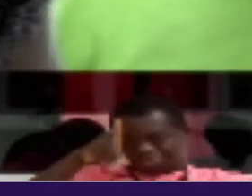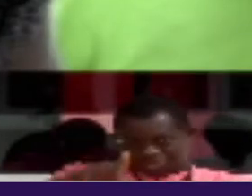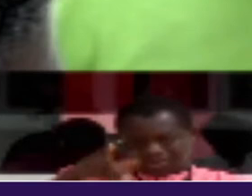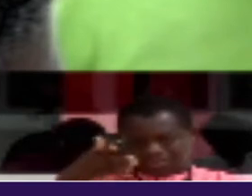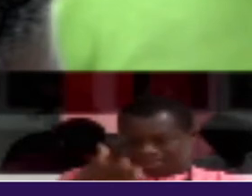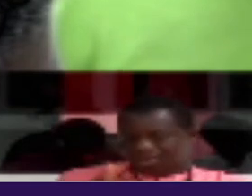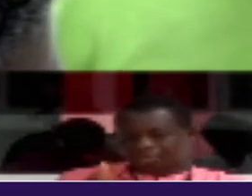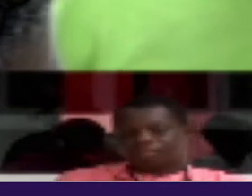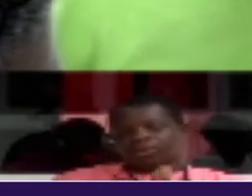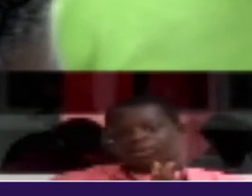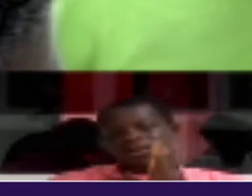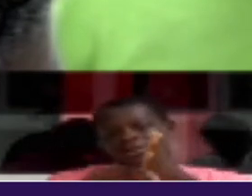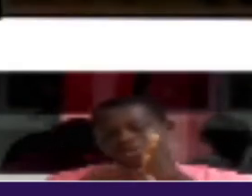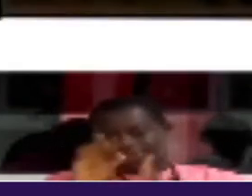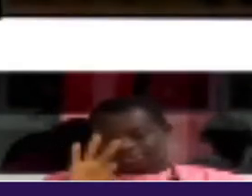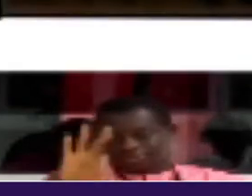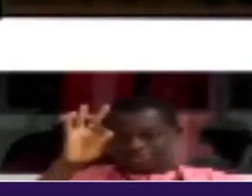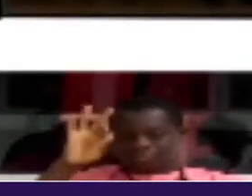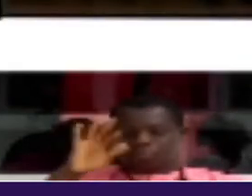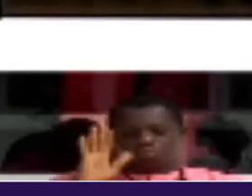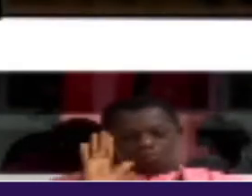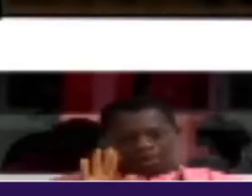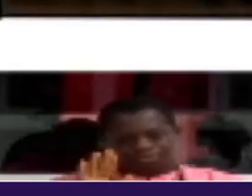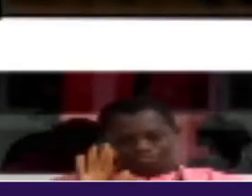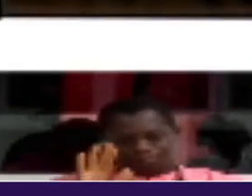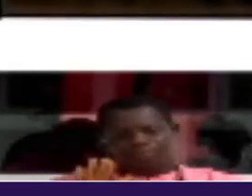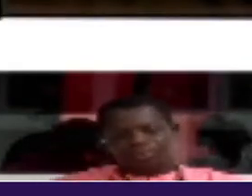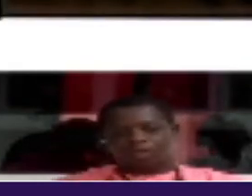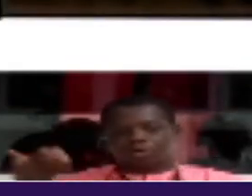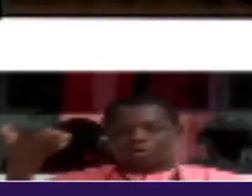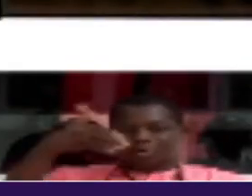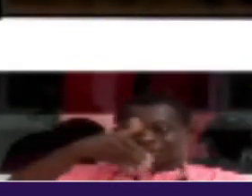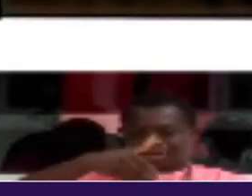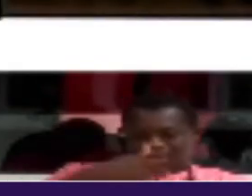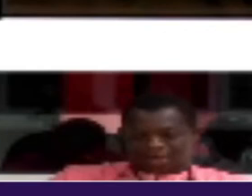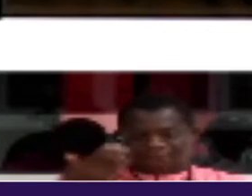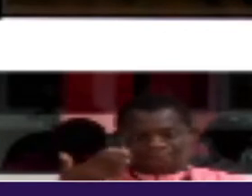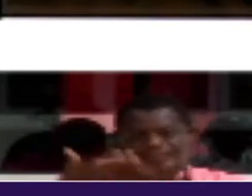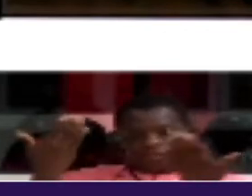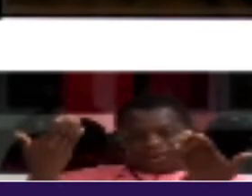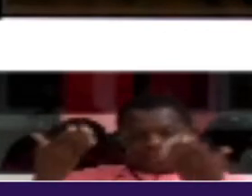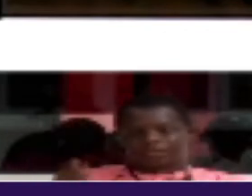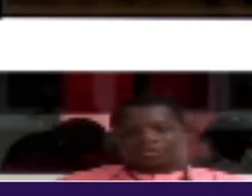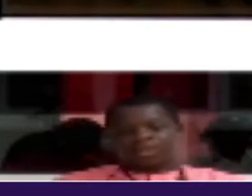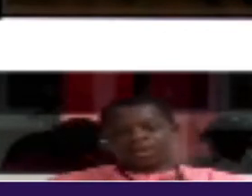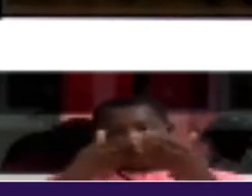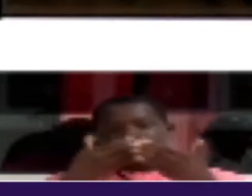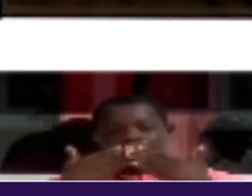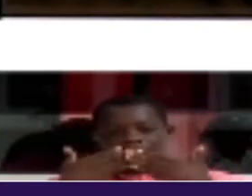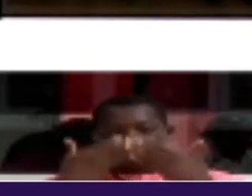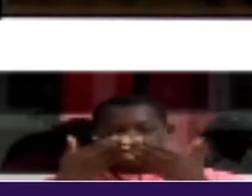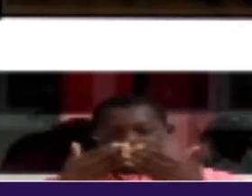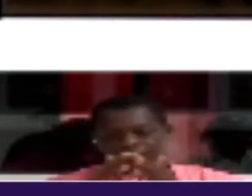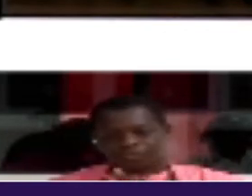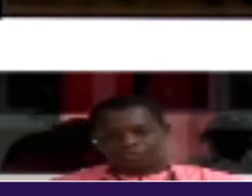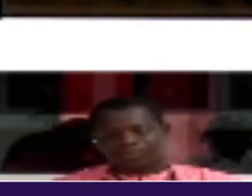So the guard commander decided to wait until I close. So when I close, he gave me an information